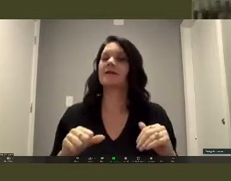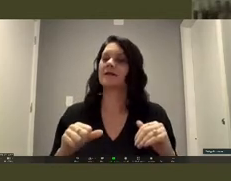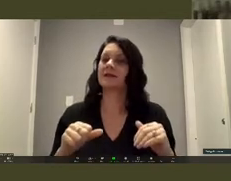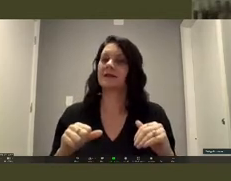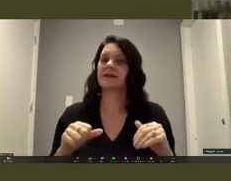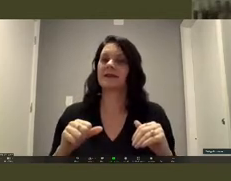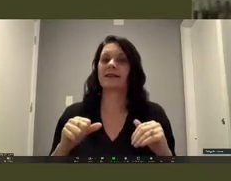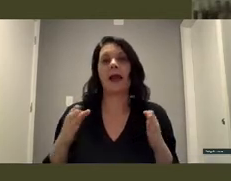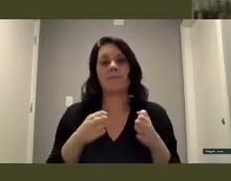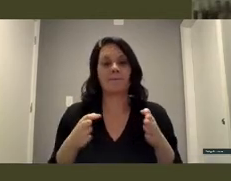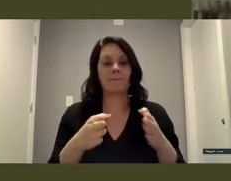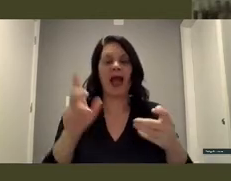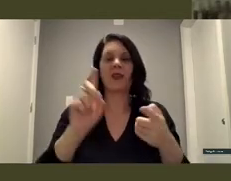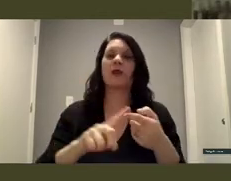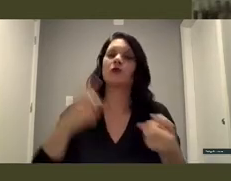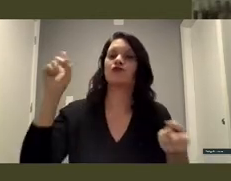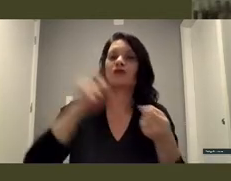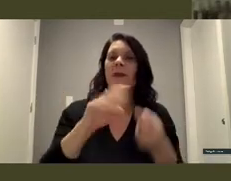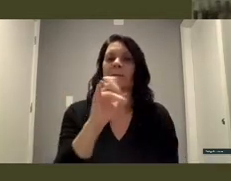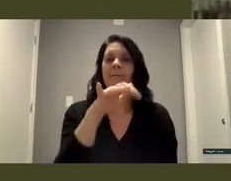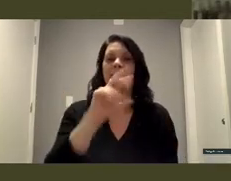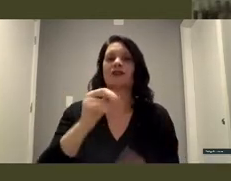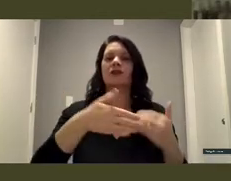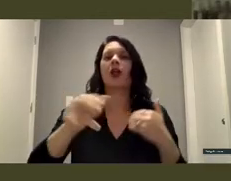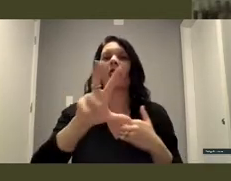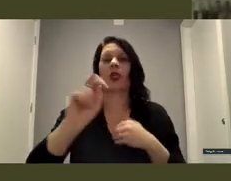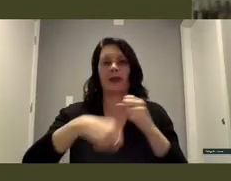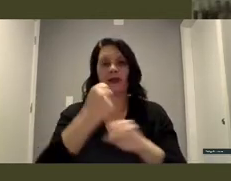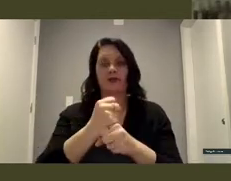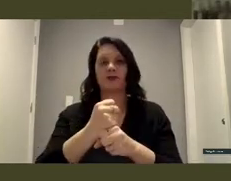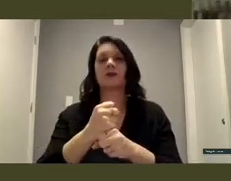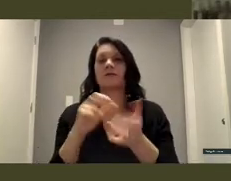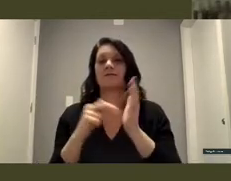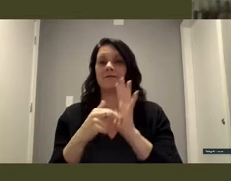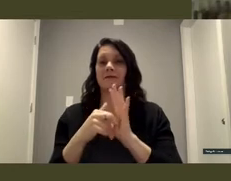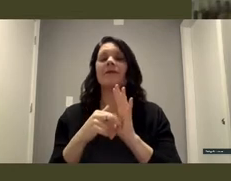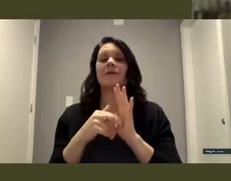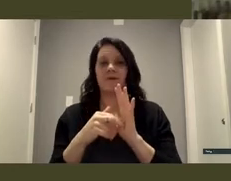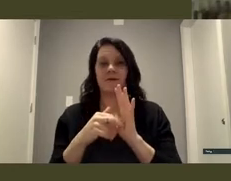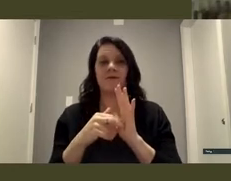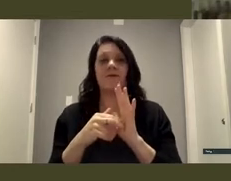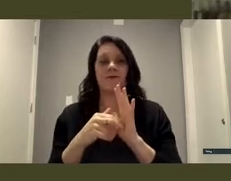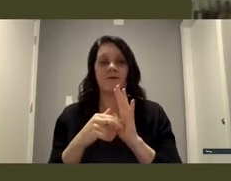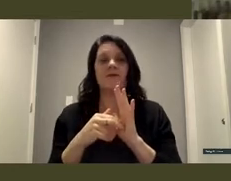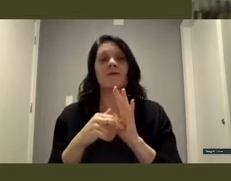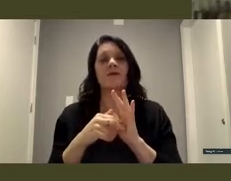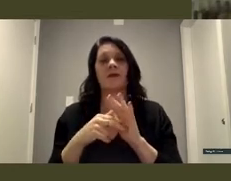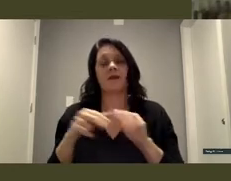zero emissions next 30 years. So you can see that the magnitude of challenge we're looking at it here.